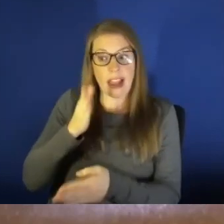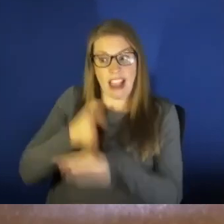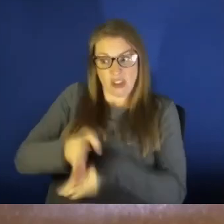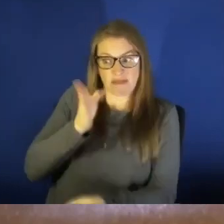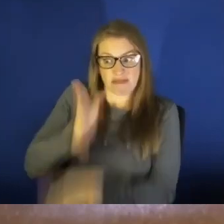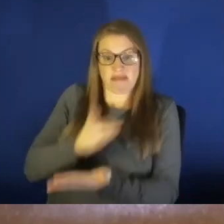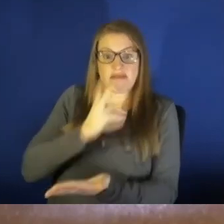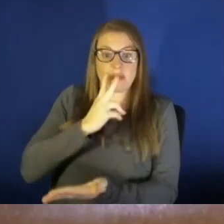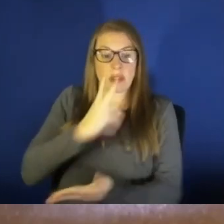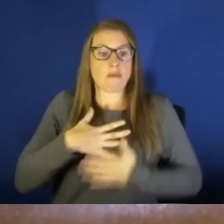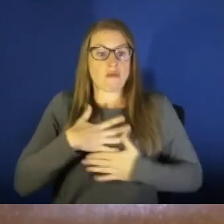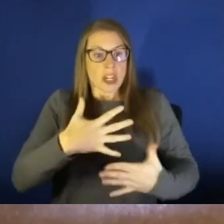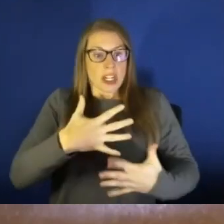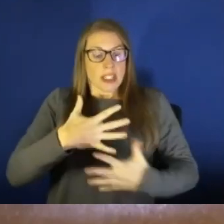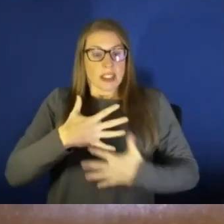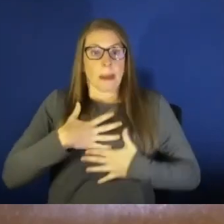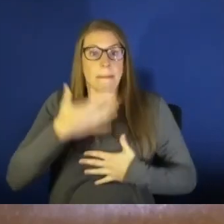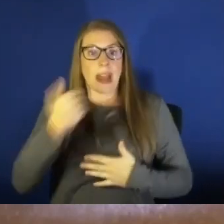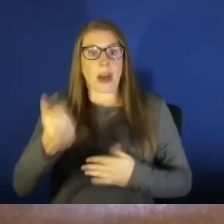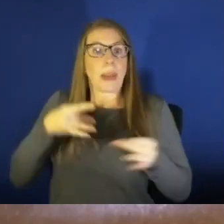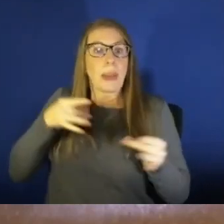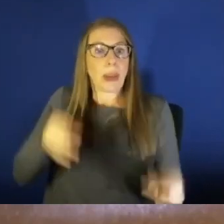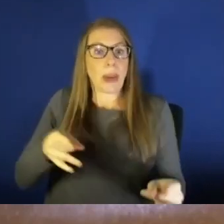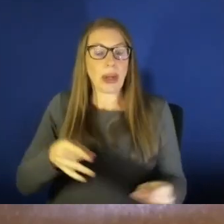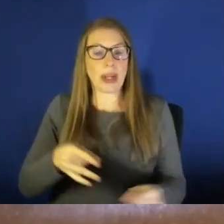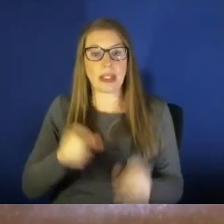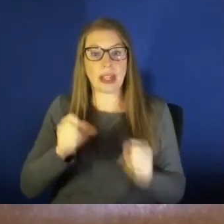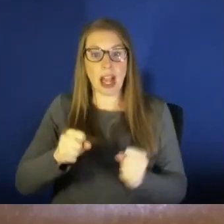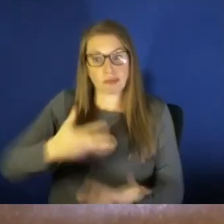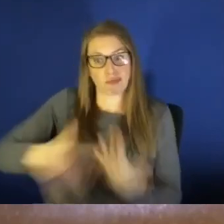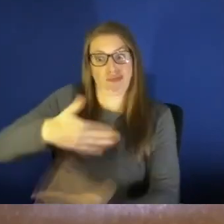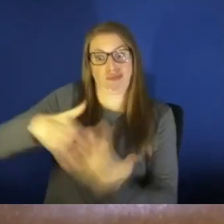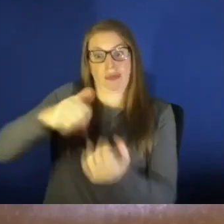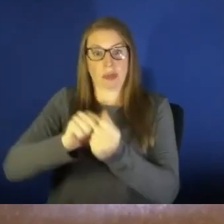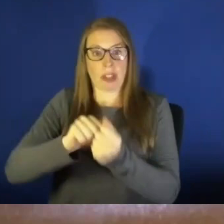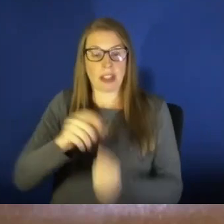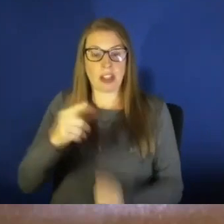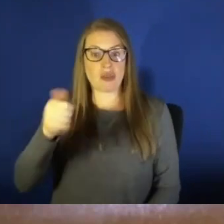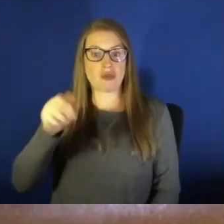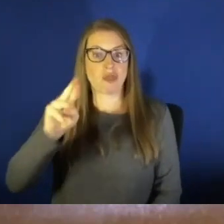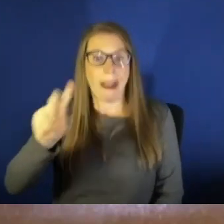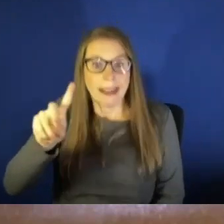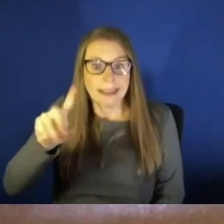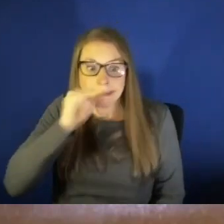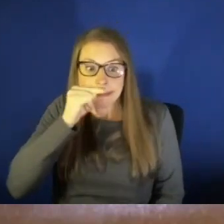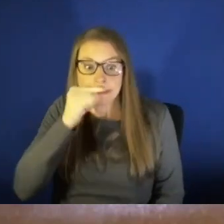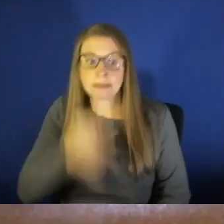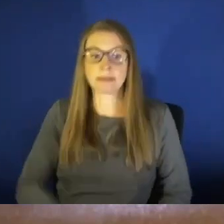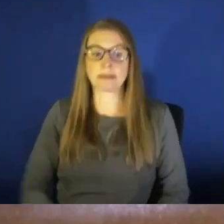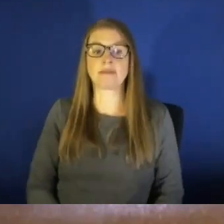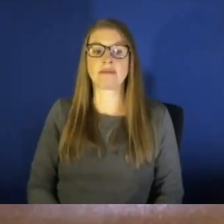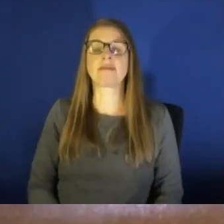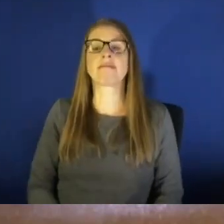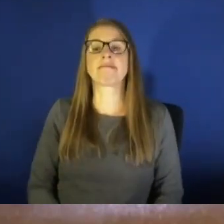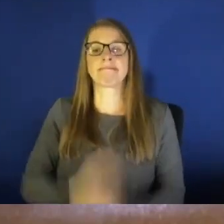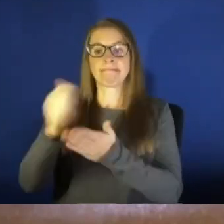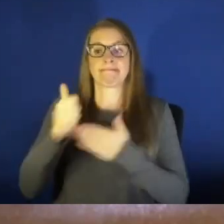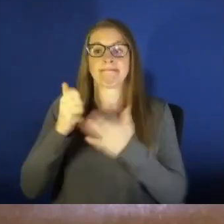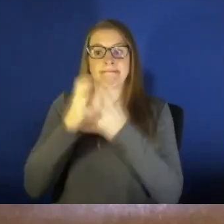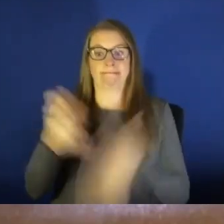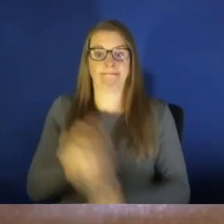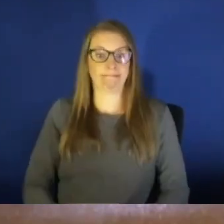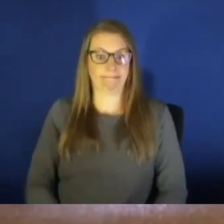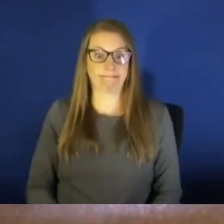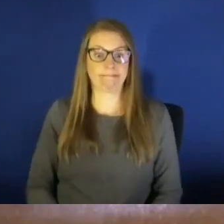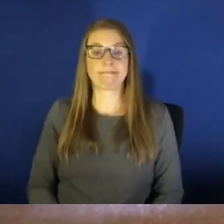better. And that makes a big difference. And I can run around with my grandkids. So it makes a big difference. It really, really does. Fantastic. So